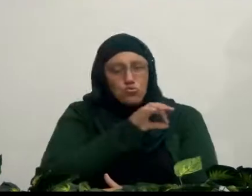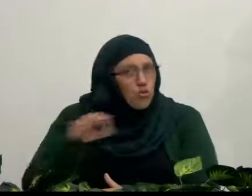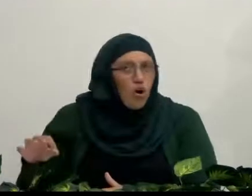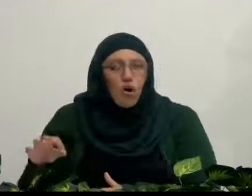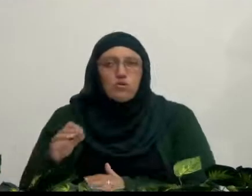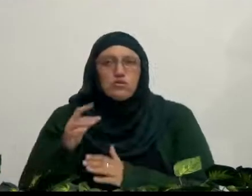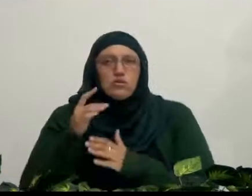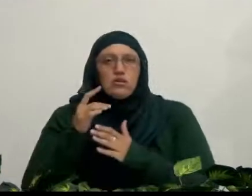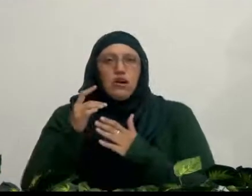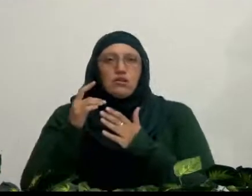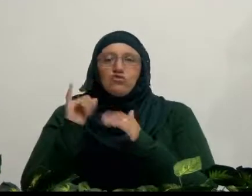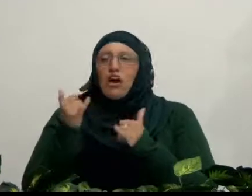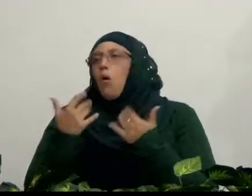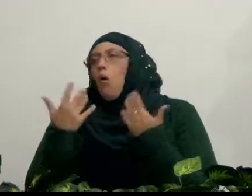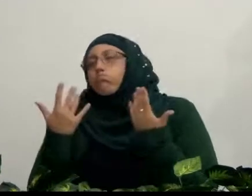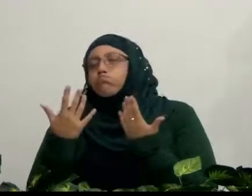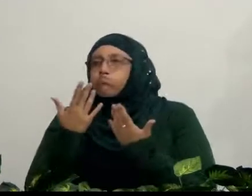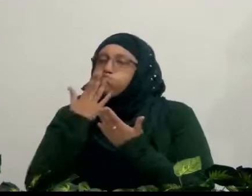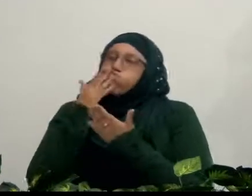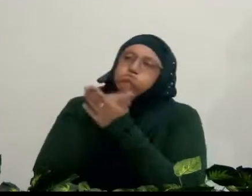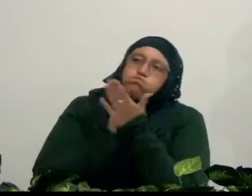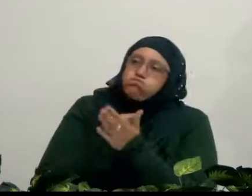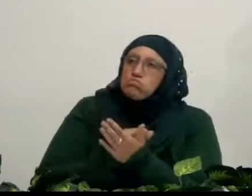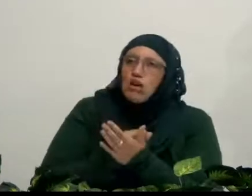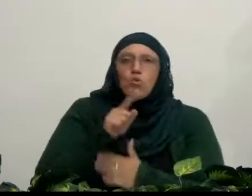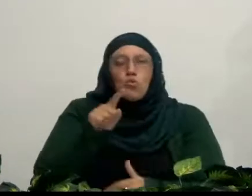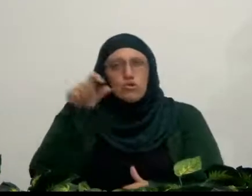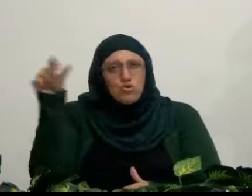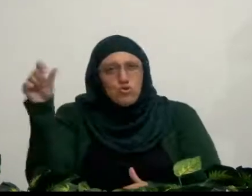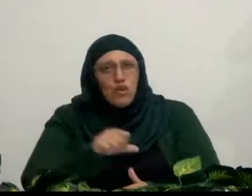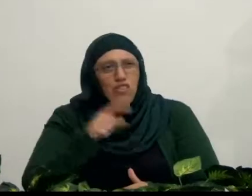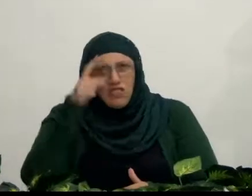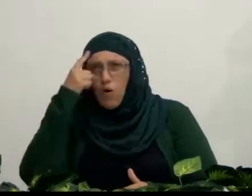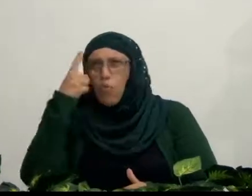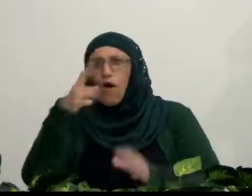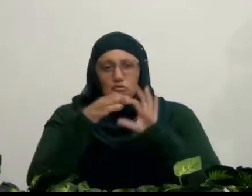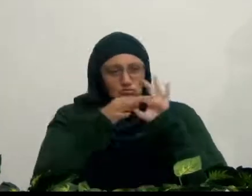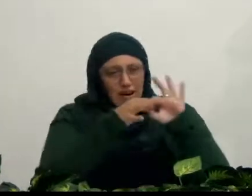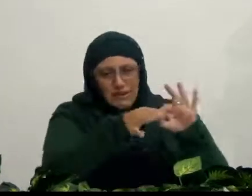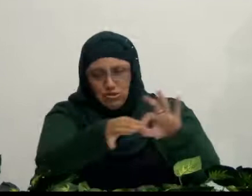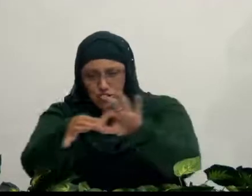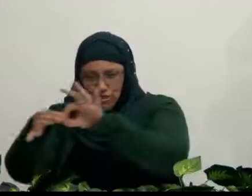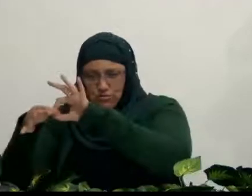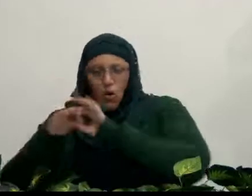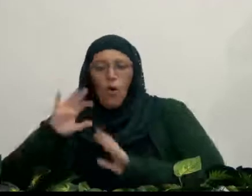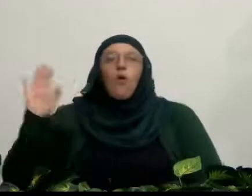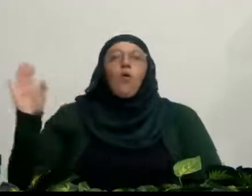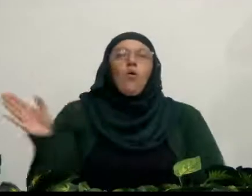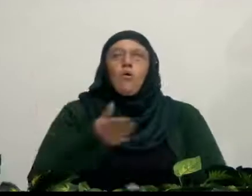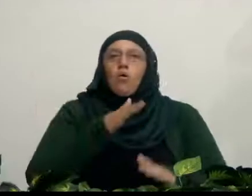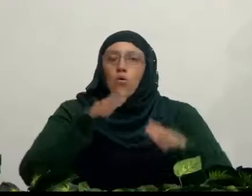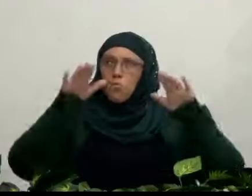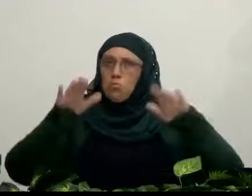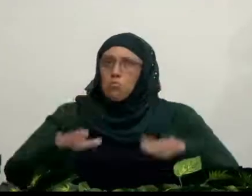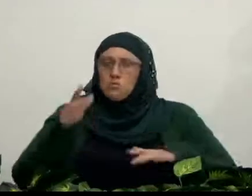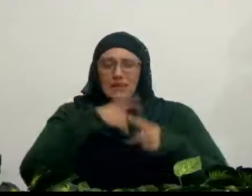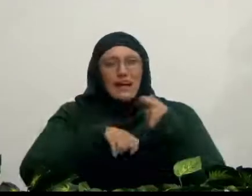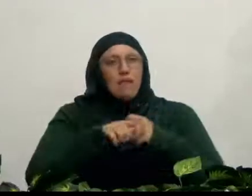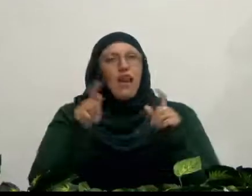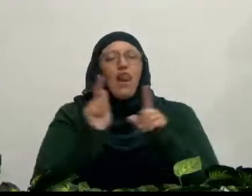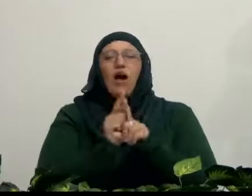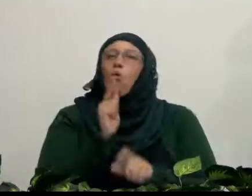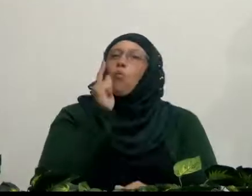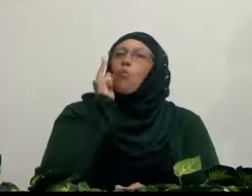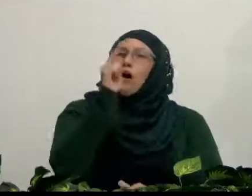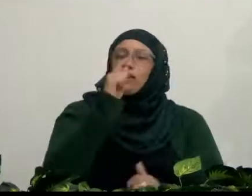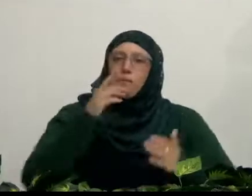one limb is bleeding, the rest of the body is also on rest. The rest of the body is not comfortable and tries to